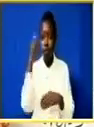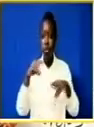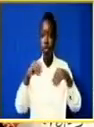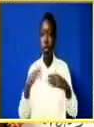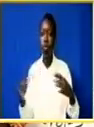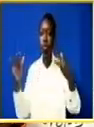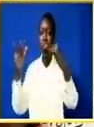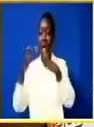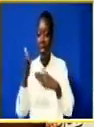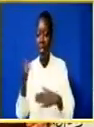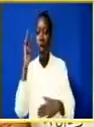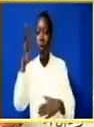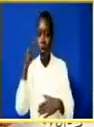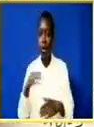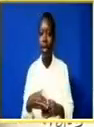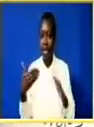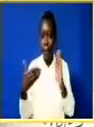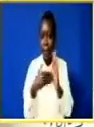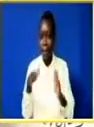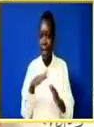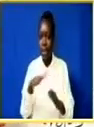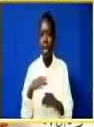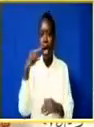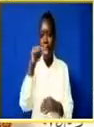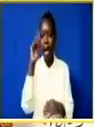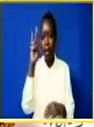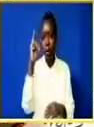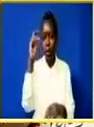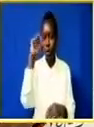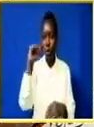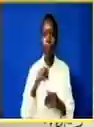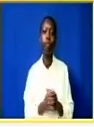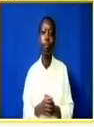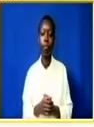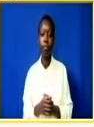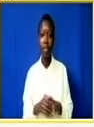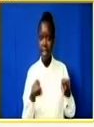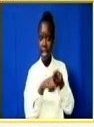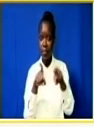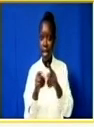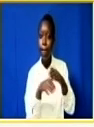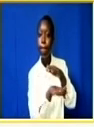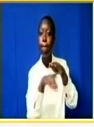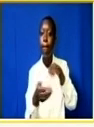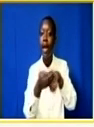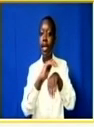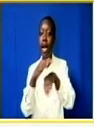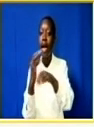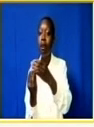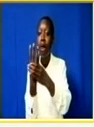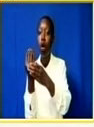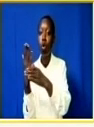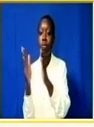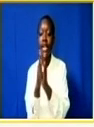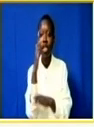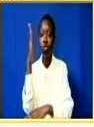soil? That's your assignment for today. Okay. Plus, plant cover crops and trees.